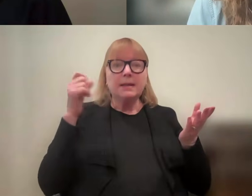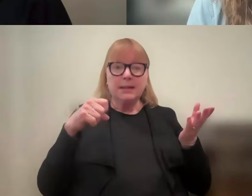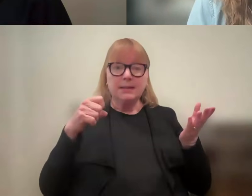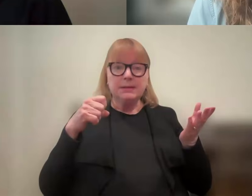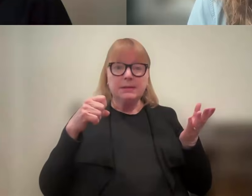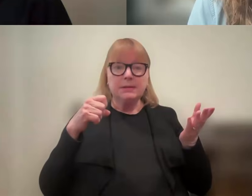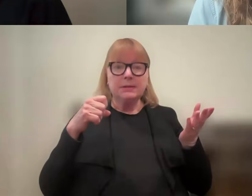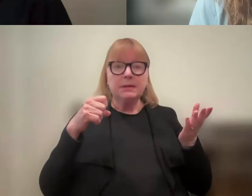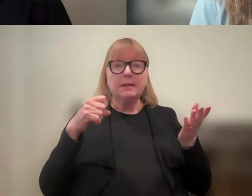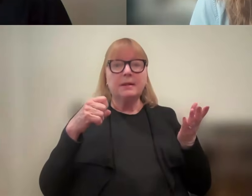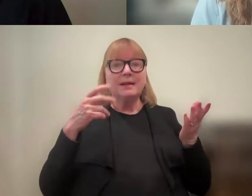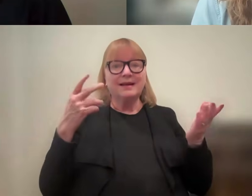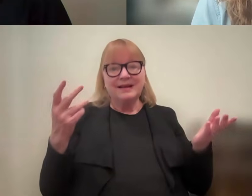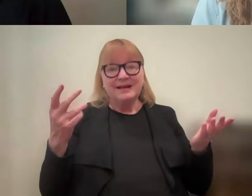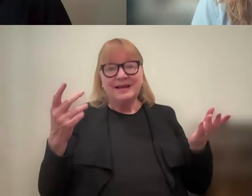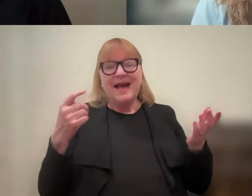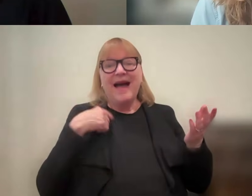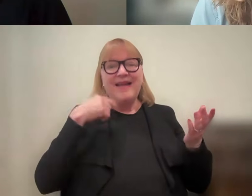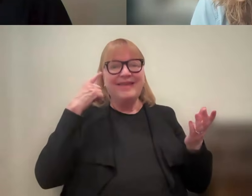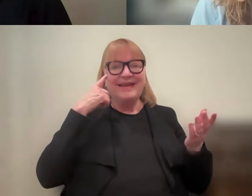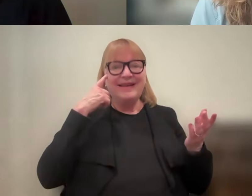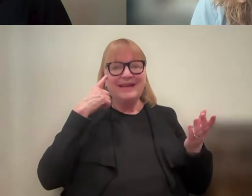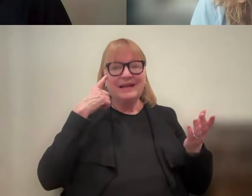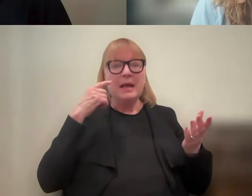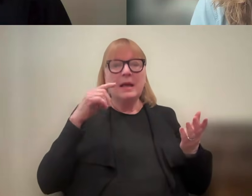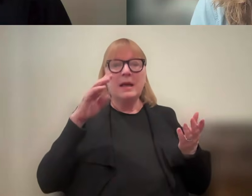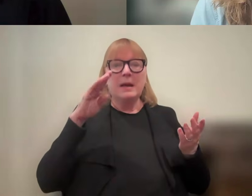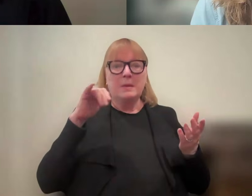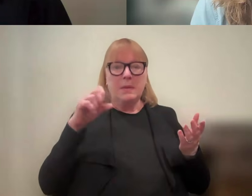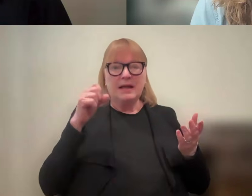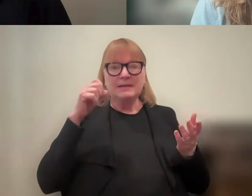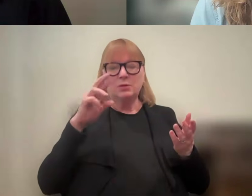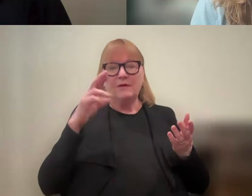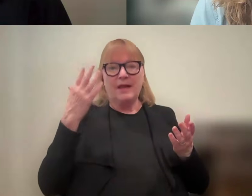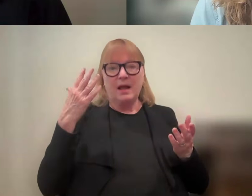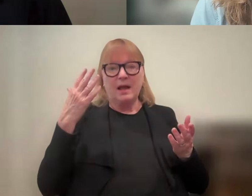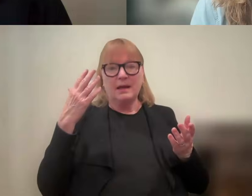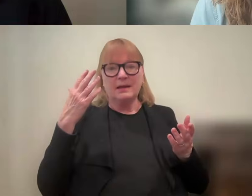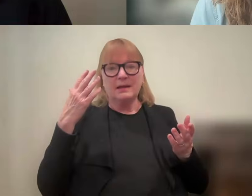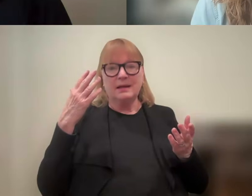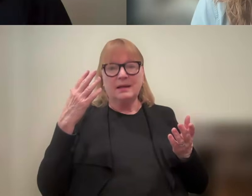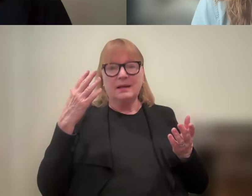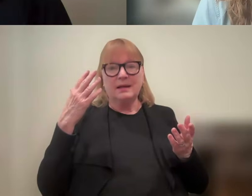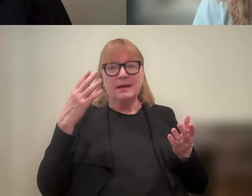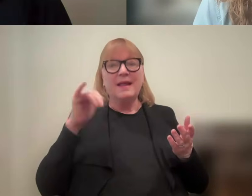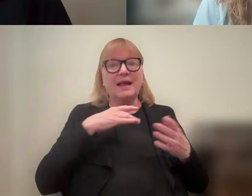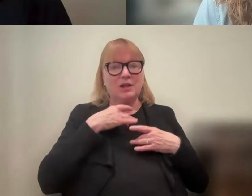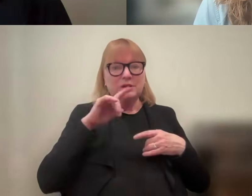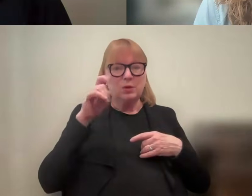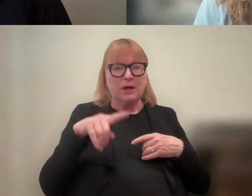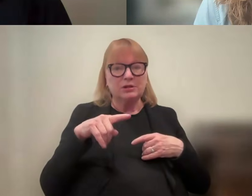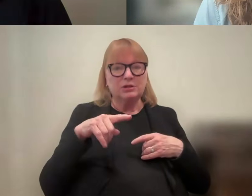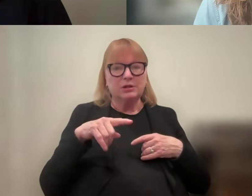yes. Um, I think that the biases reflect, I mean, it's an interesting question